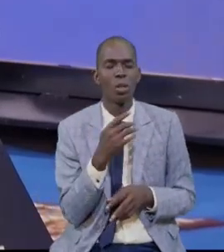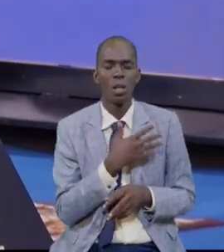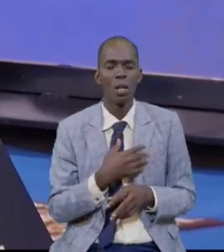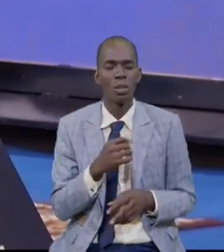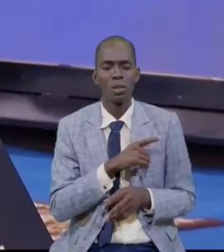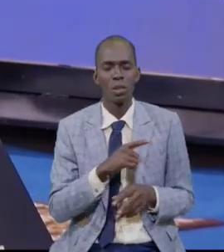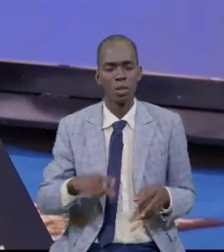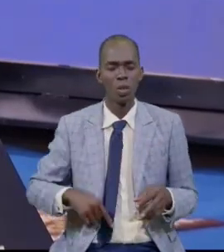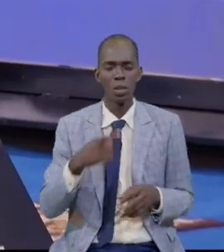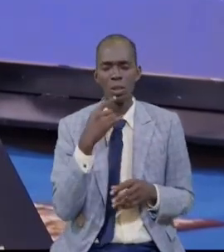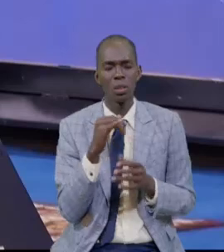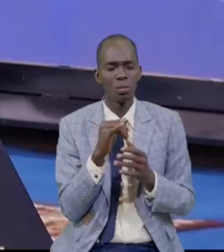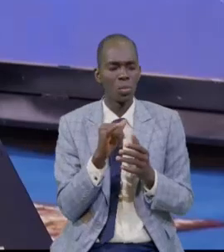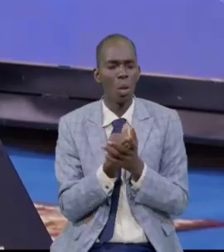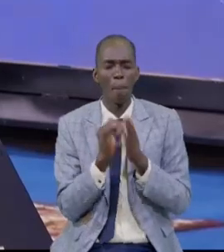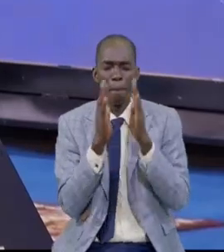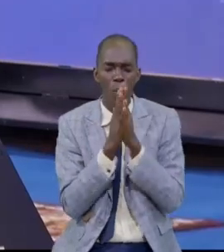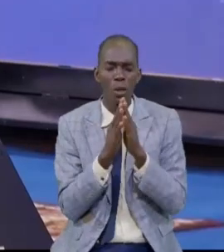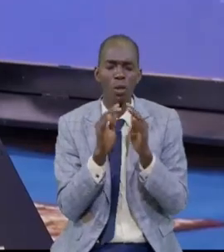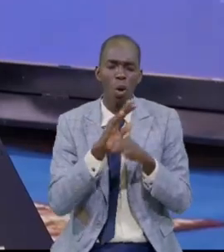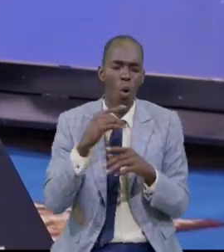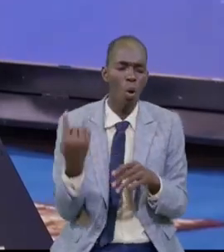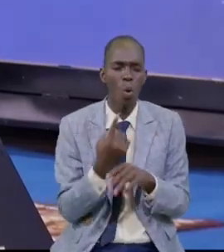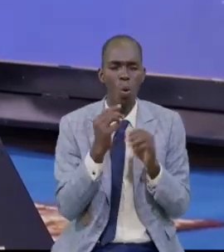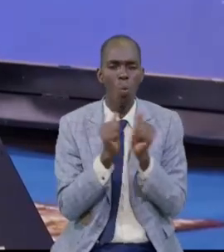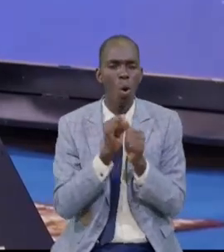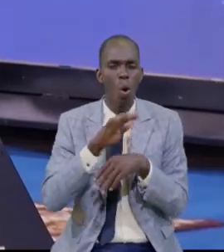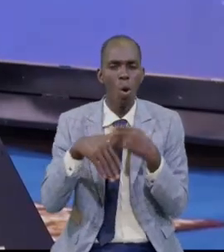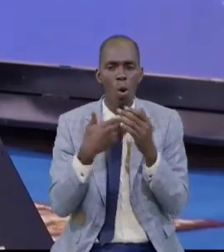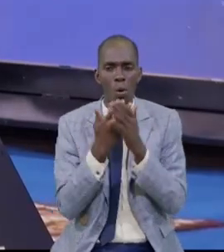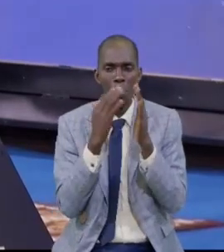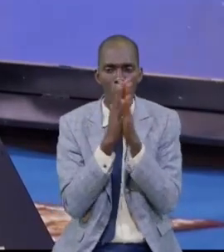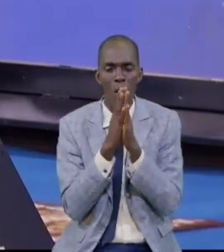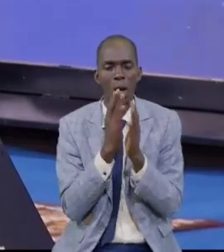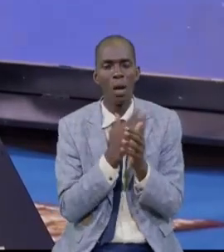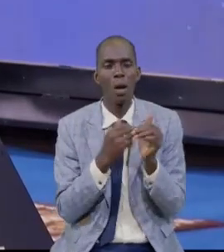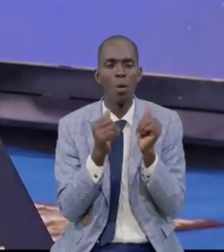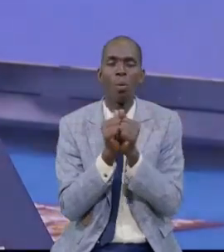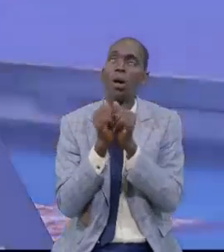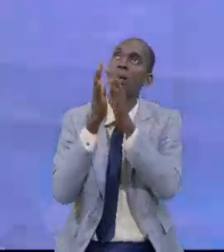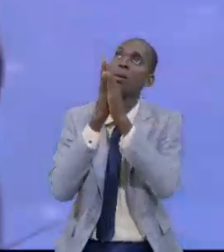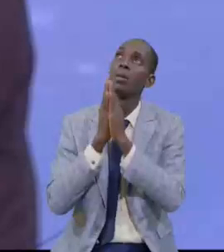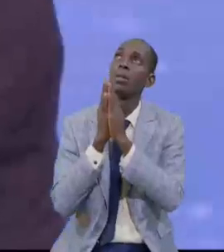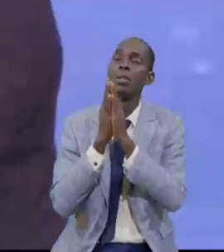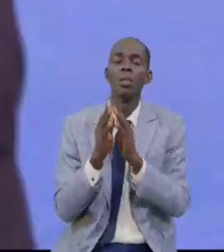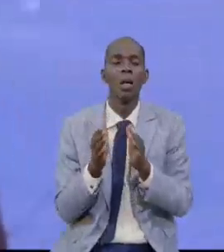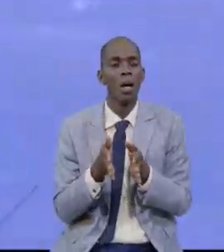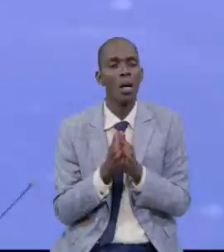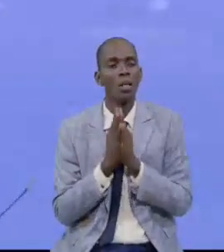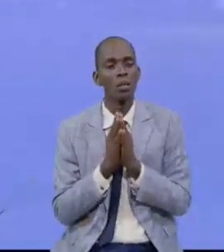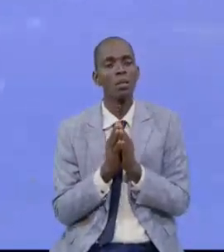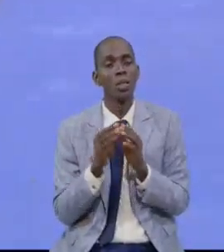prayer and supplication in the Spirit, watching thereunto with all perseverance